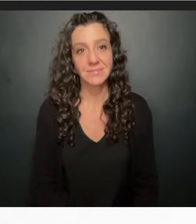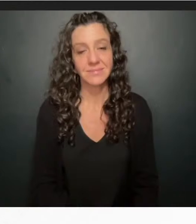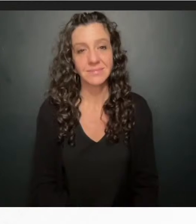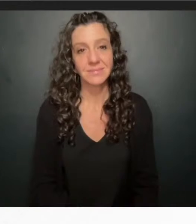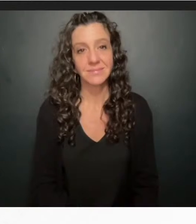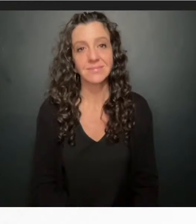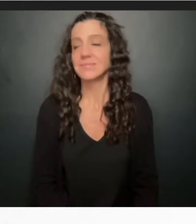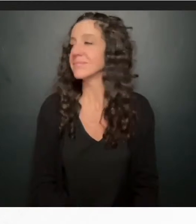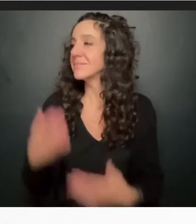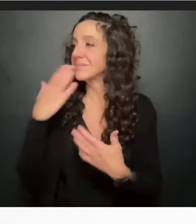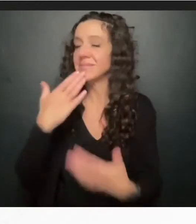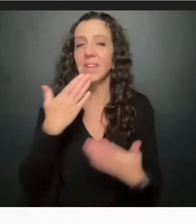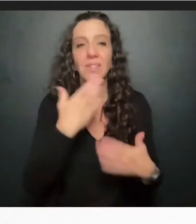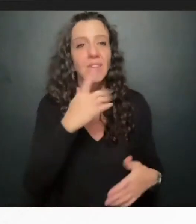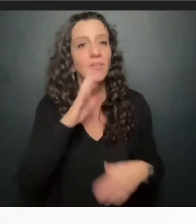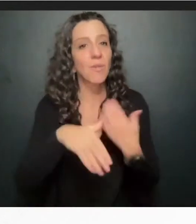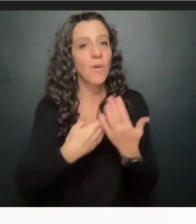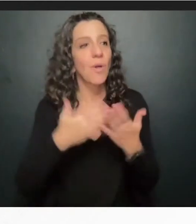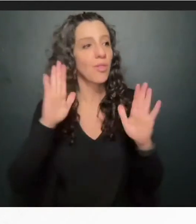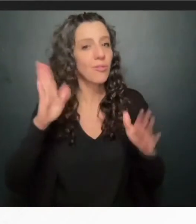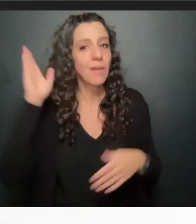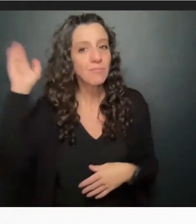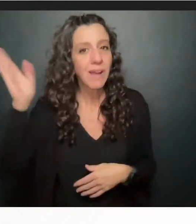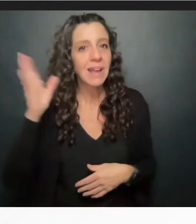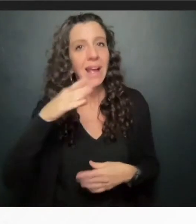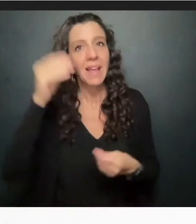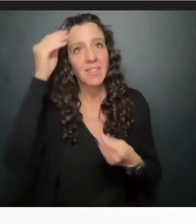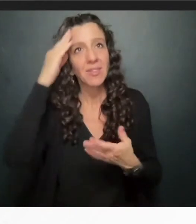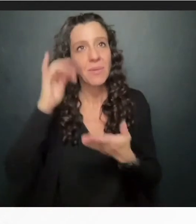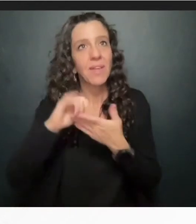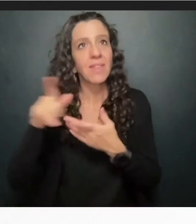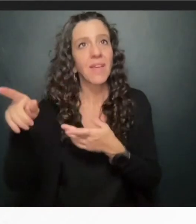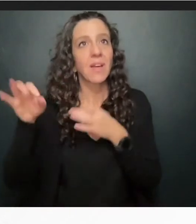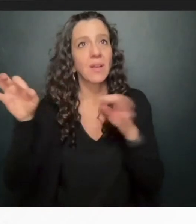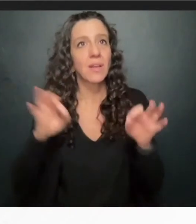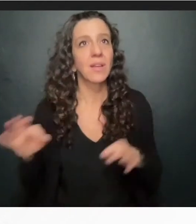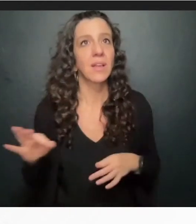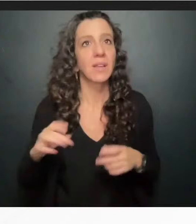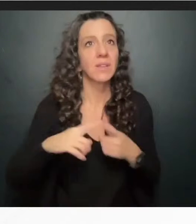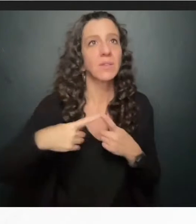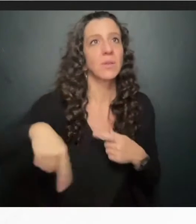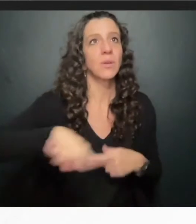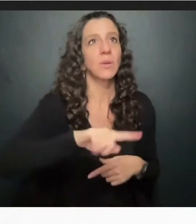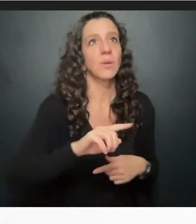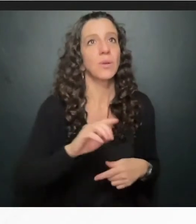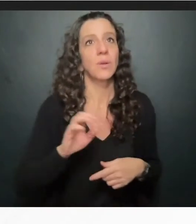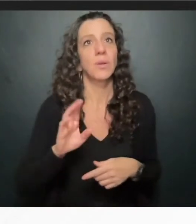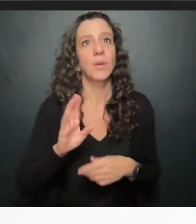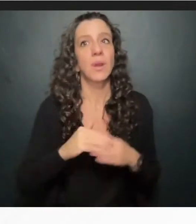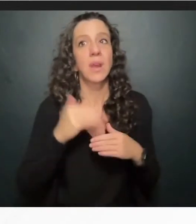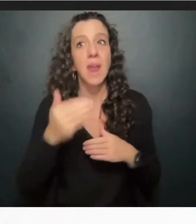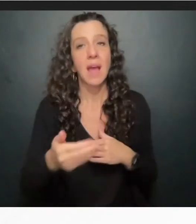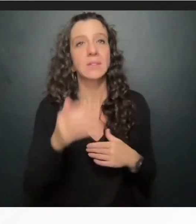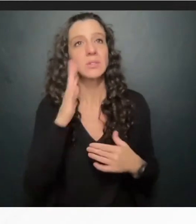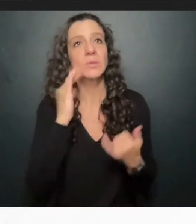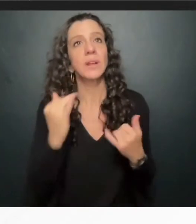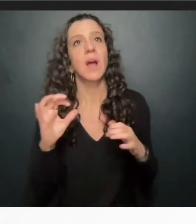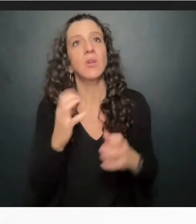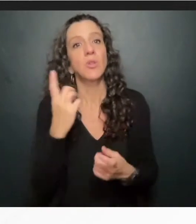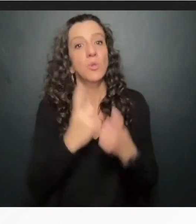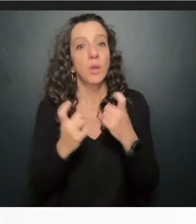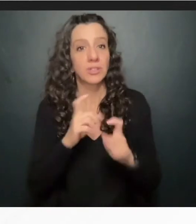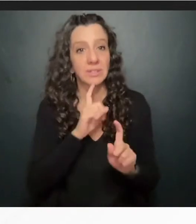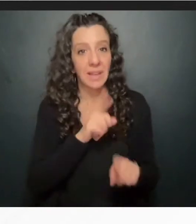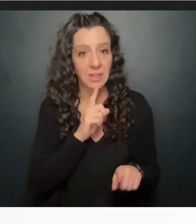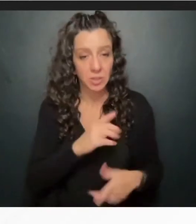Thank you for all of the great presentations and the information that was provided to you, our community. Next, we'll move to the question portion